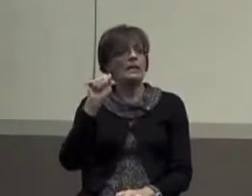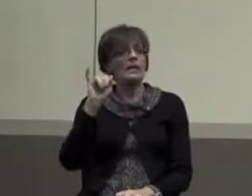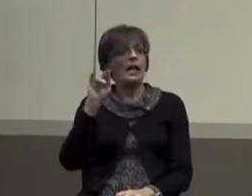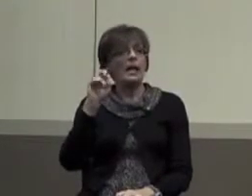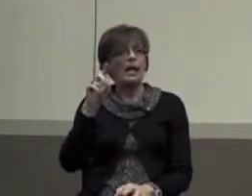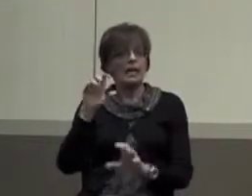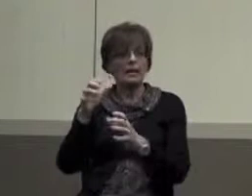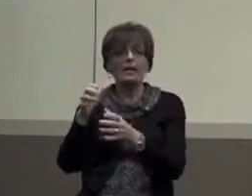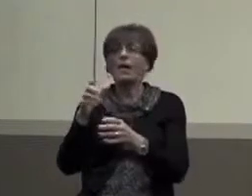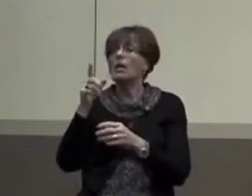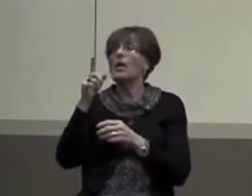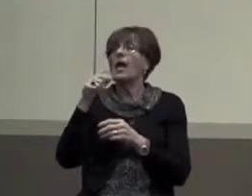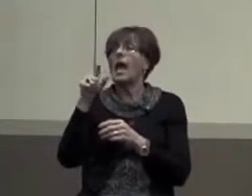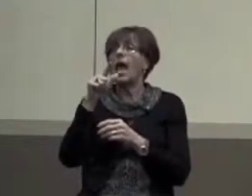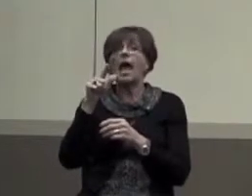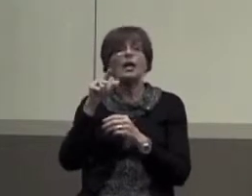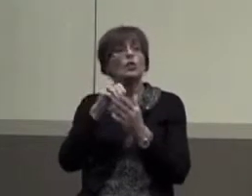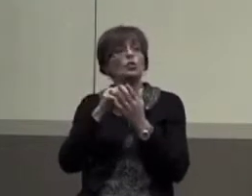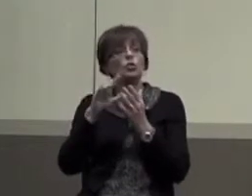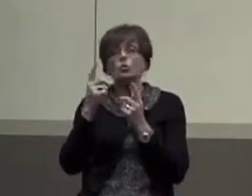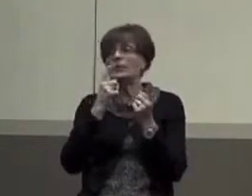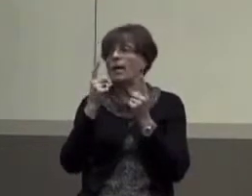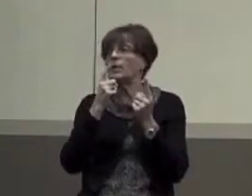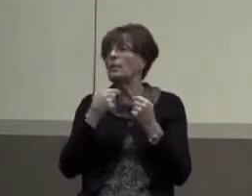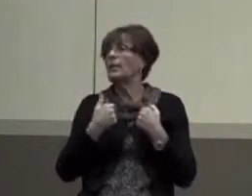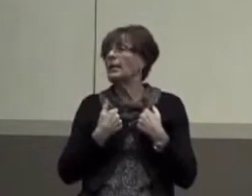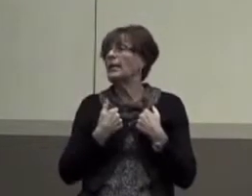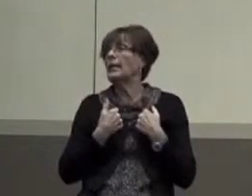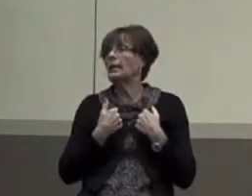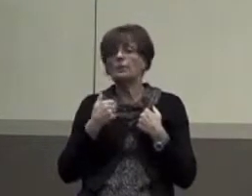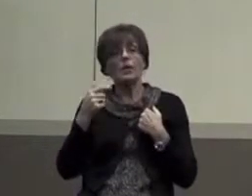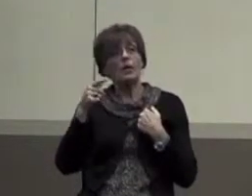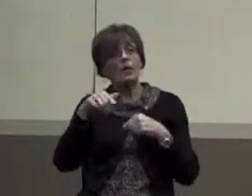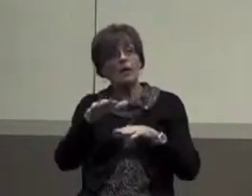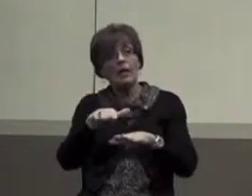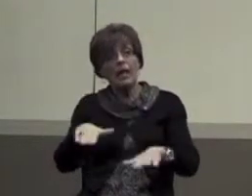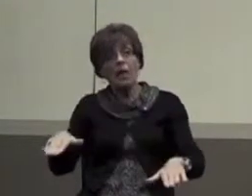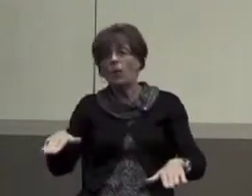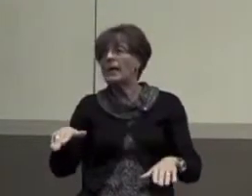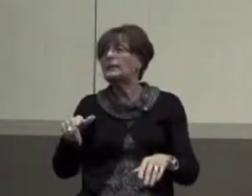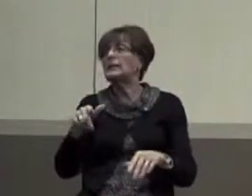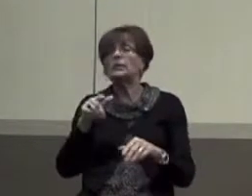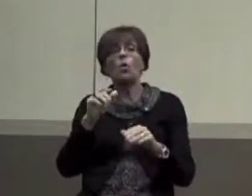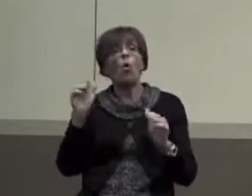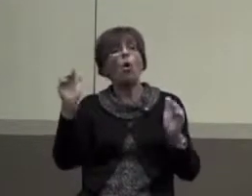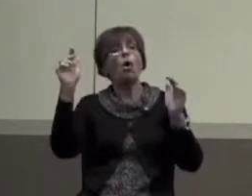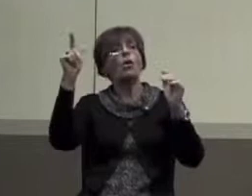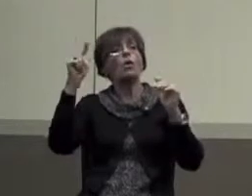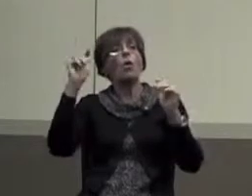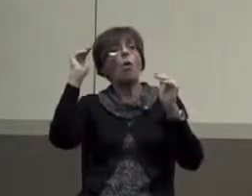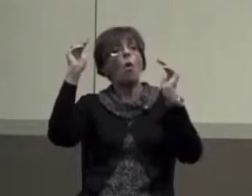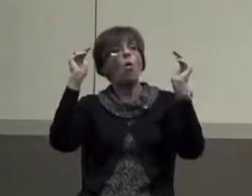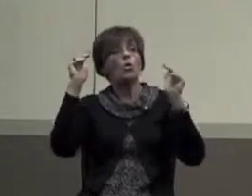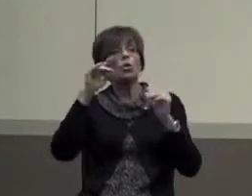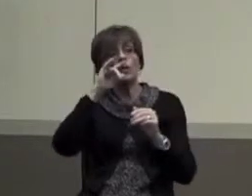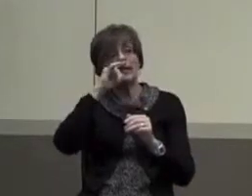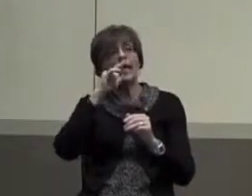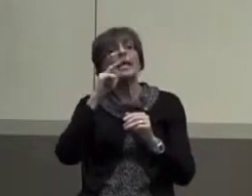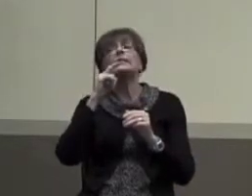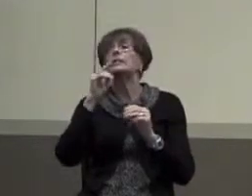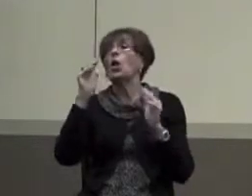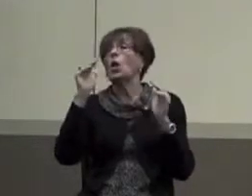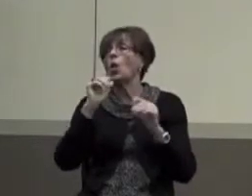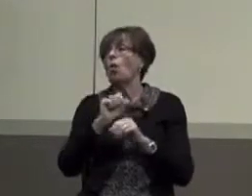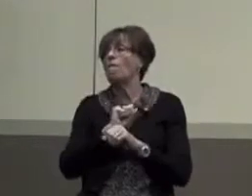along with students coming to me, some of my littler kids or some of my more low-functioning older kids that I pick up from their classroom teacher how